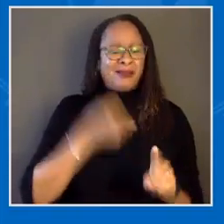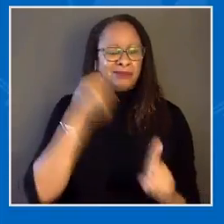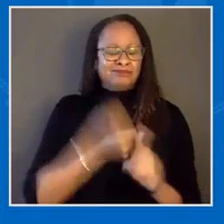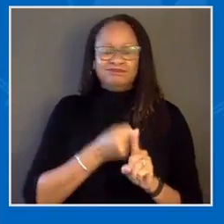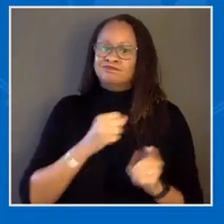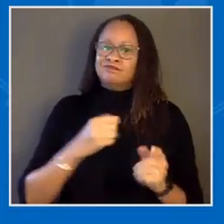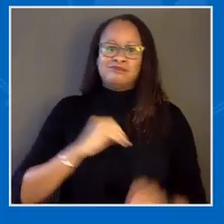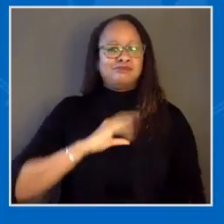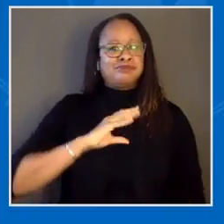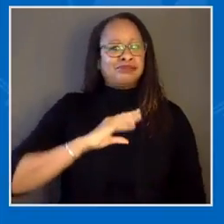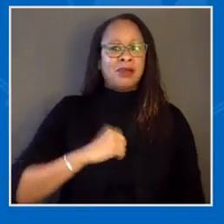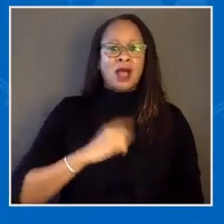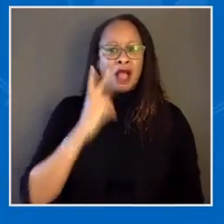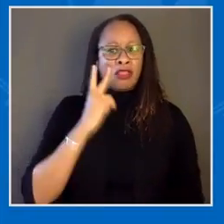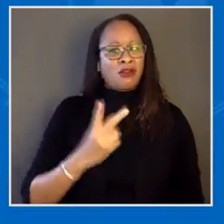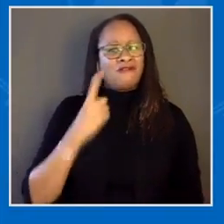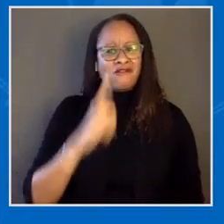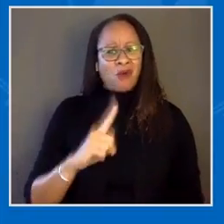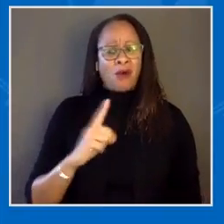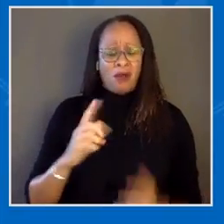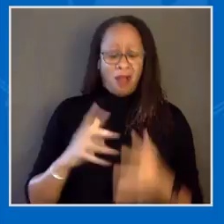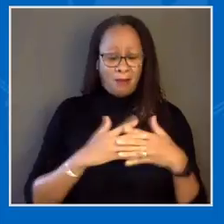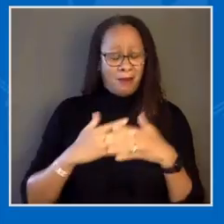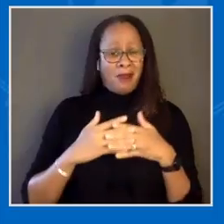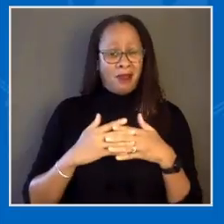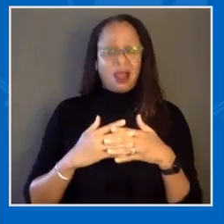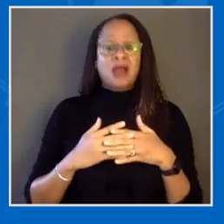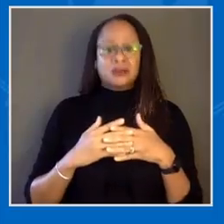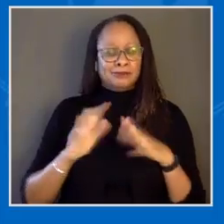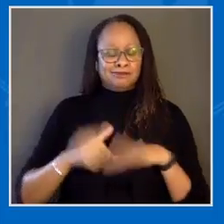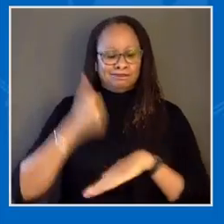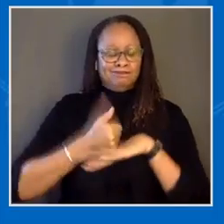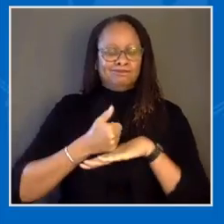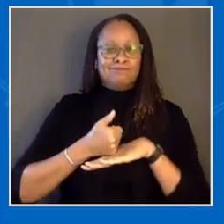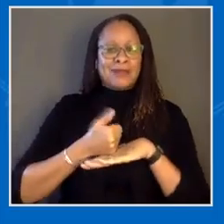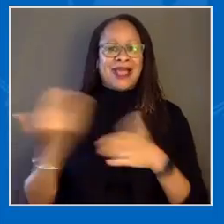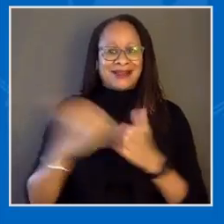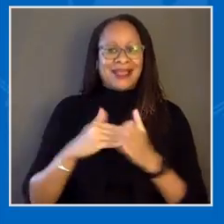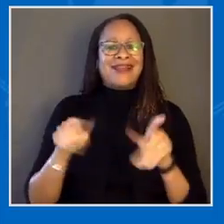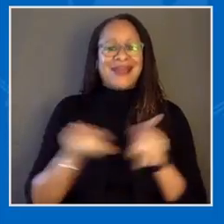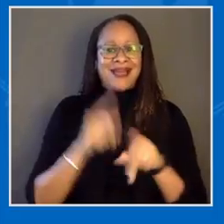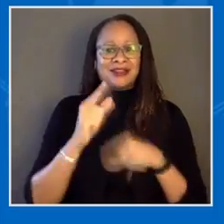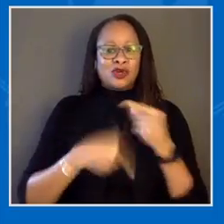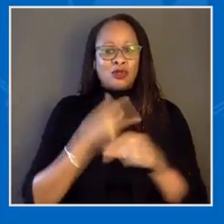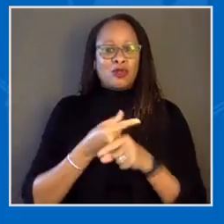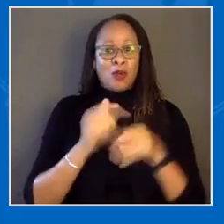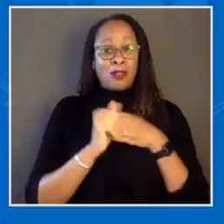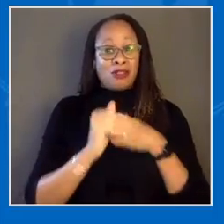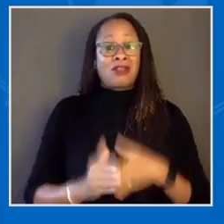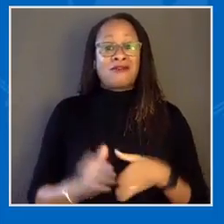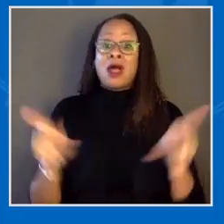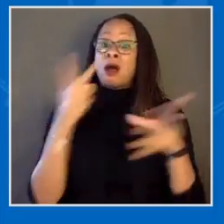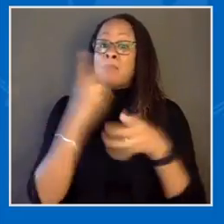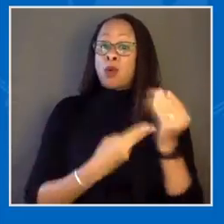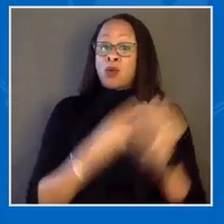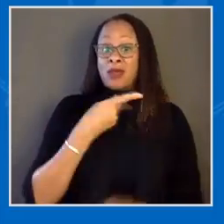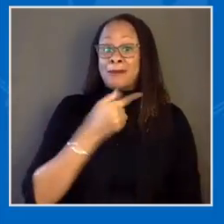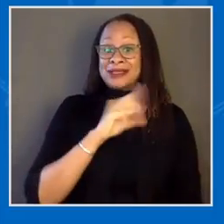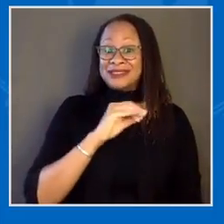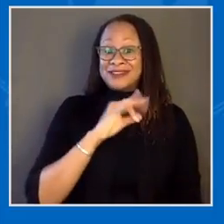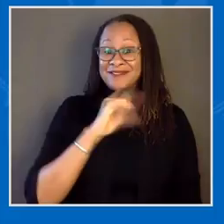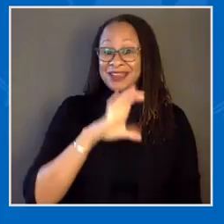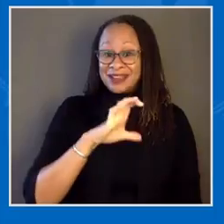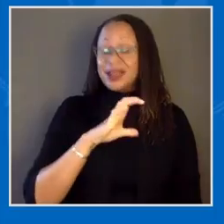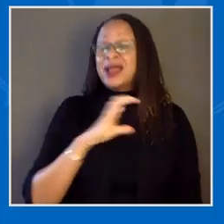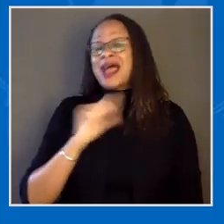to the United States reasserting its historic role as a global leader, both in the Pacific as well as the Atlantic,